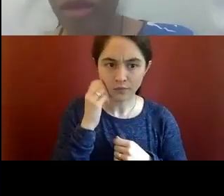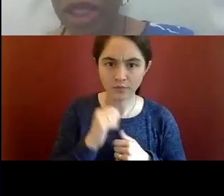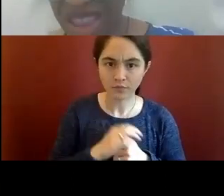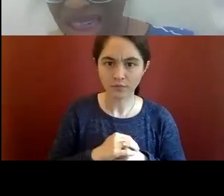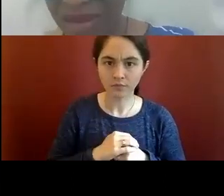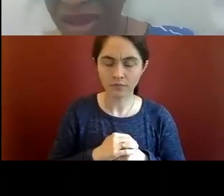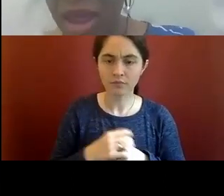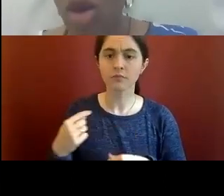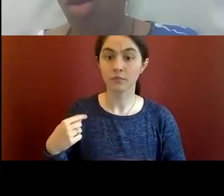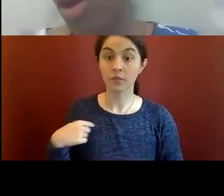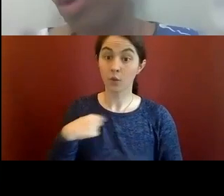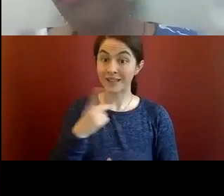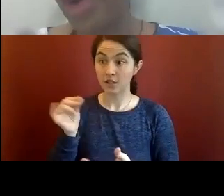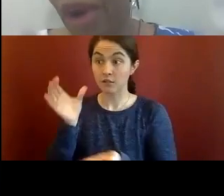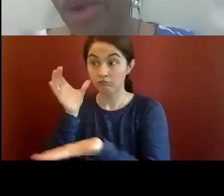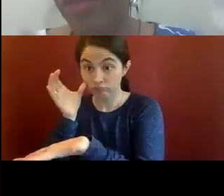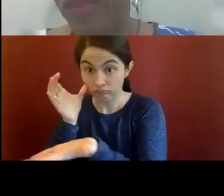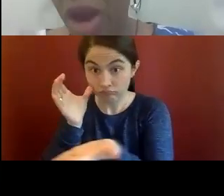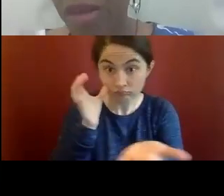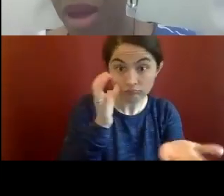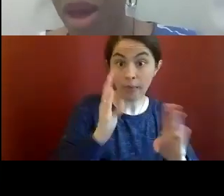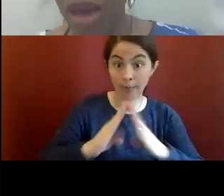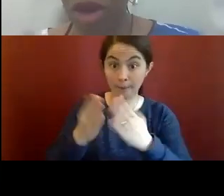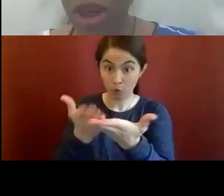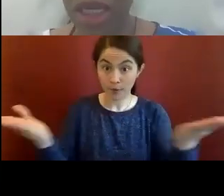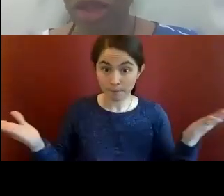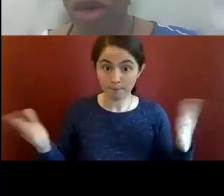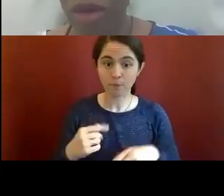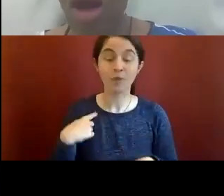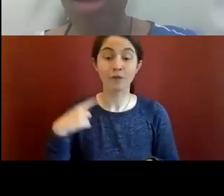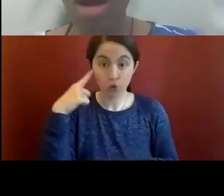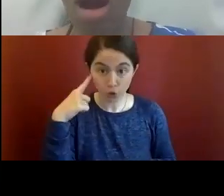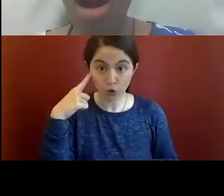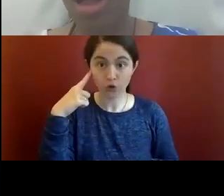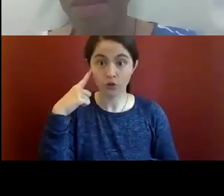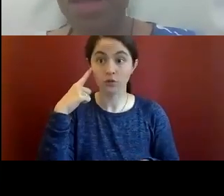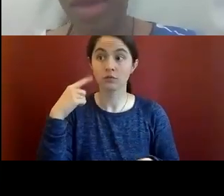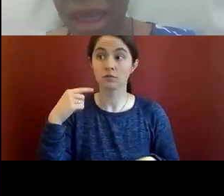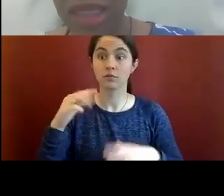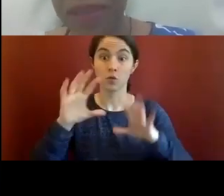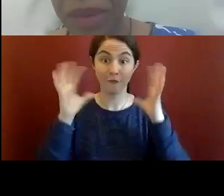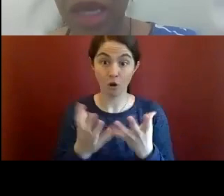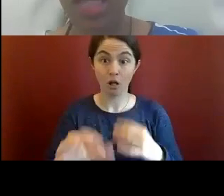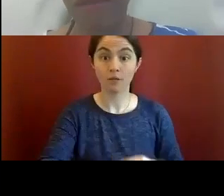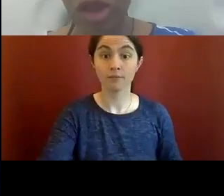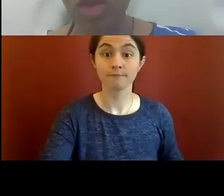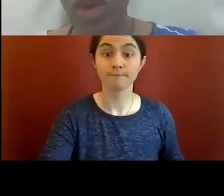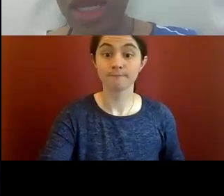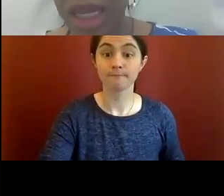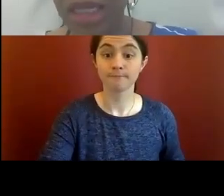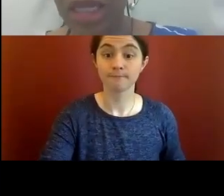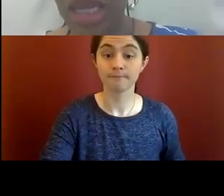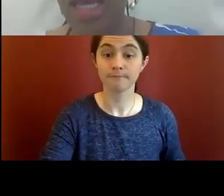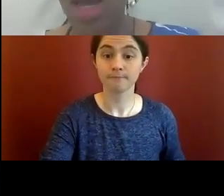that we've received, what we've heard from communities overall are a couple of things. The first